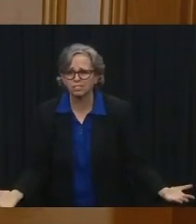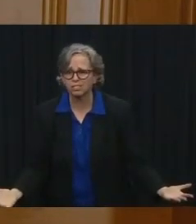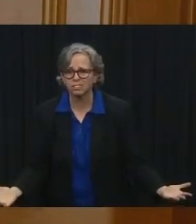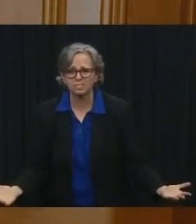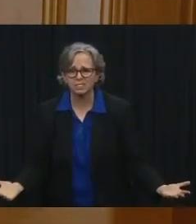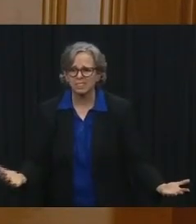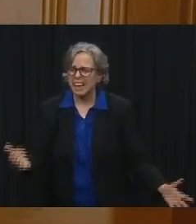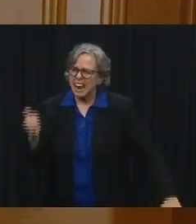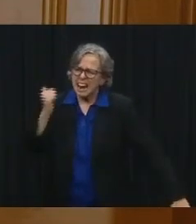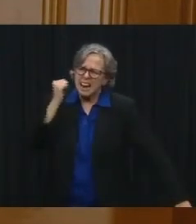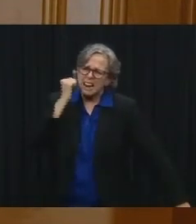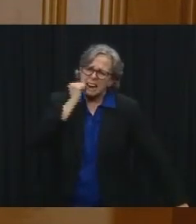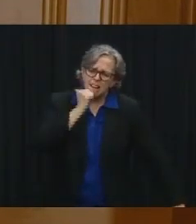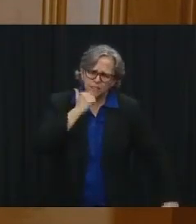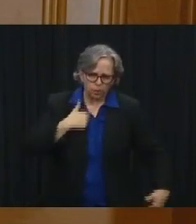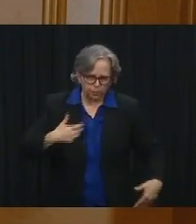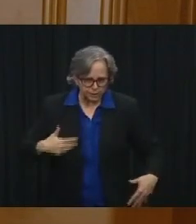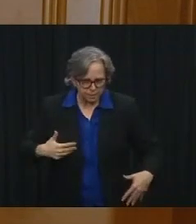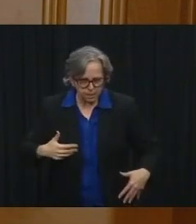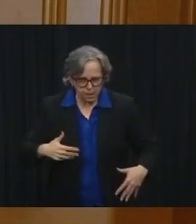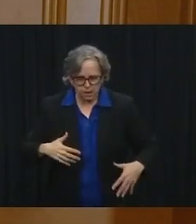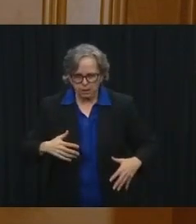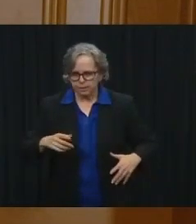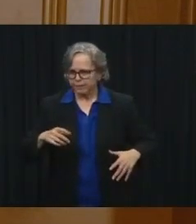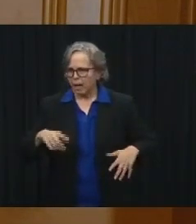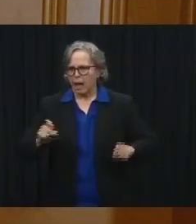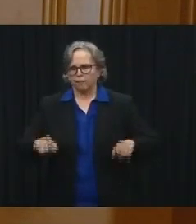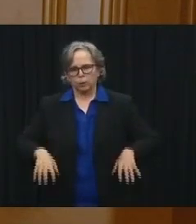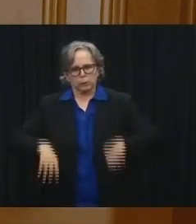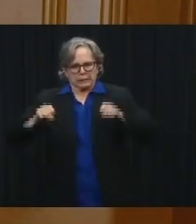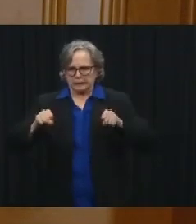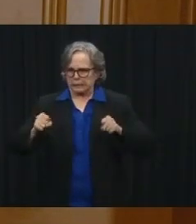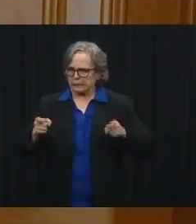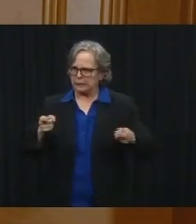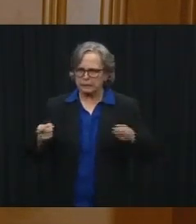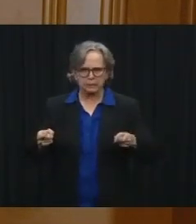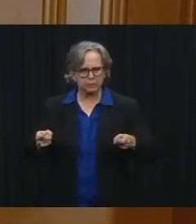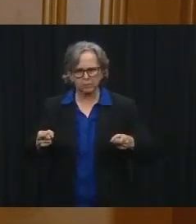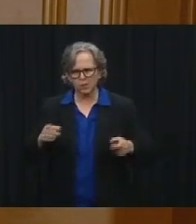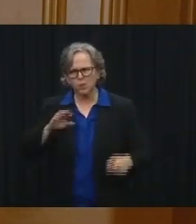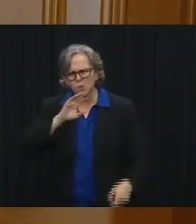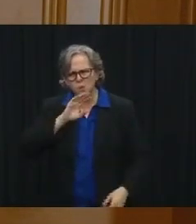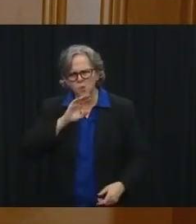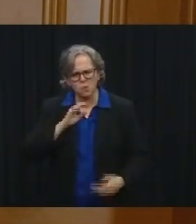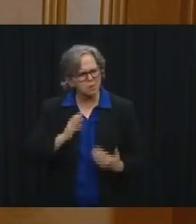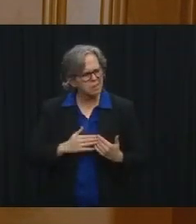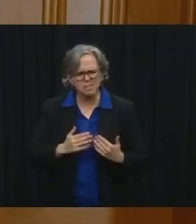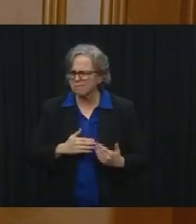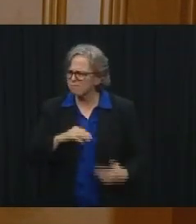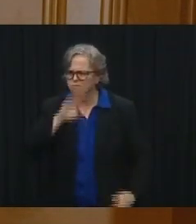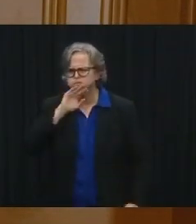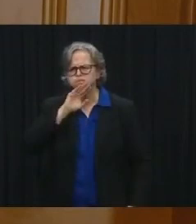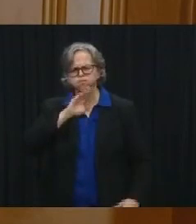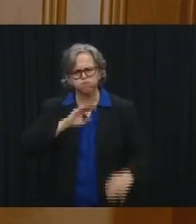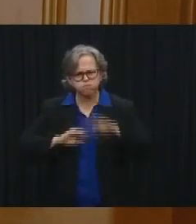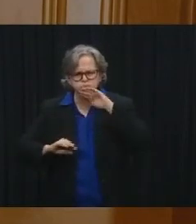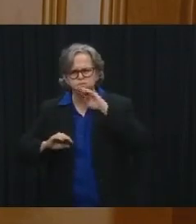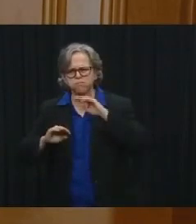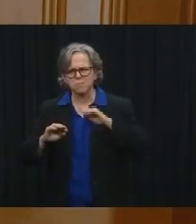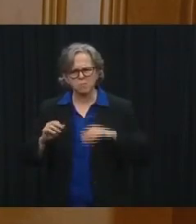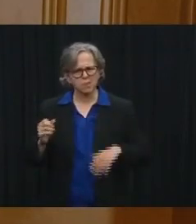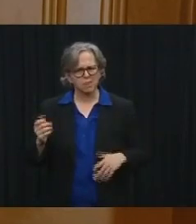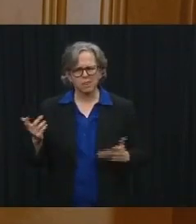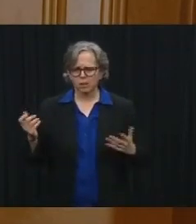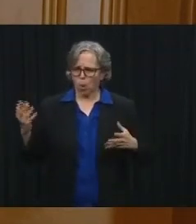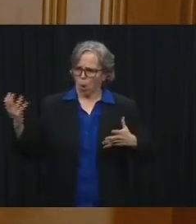that regard is a very, very frustrating thing. So I think we're all in this together, and I think we all